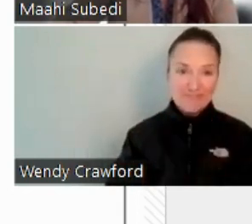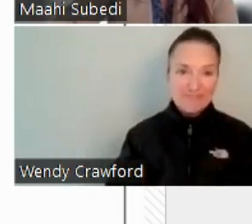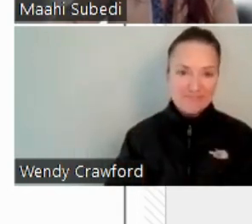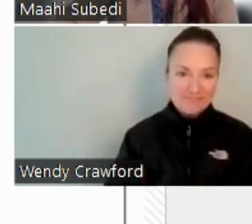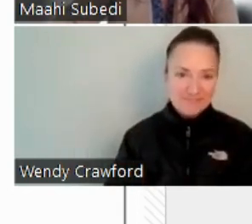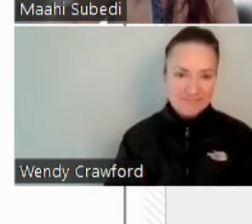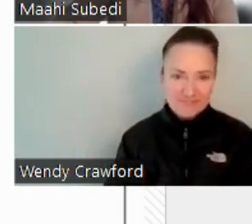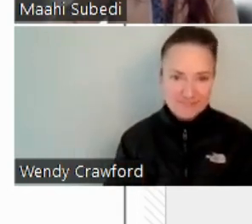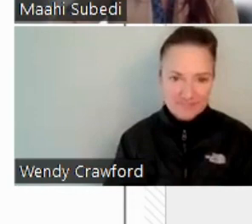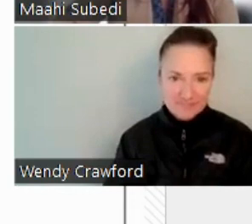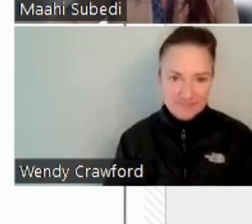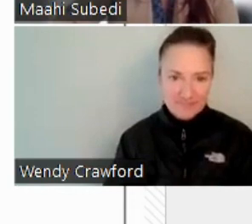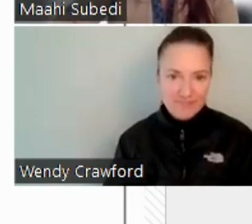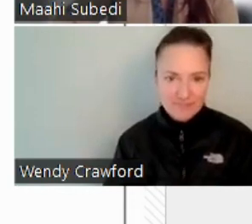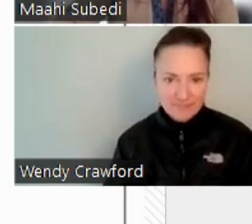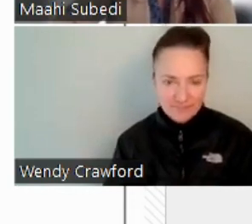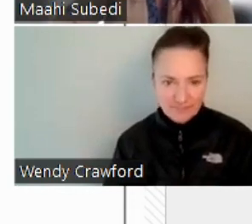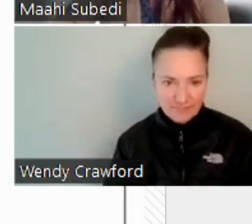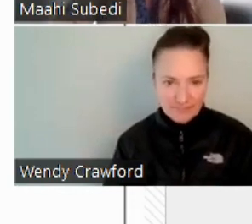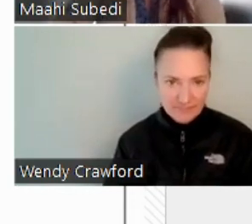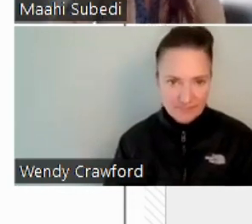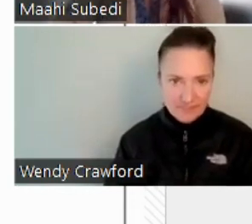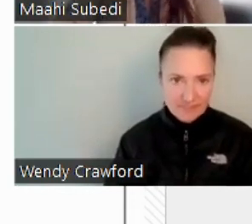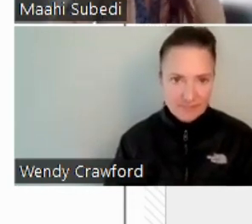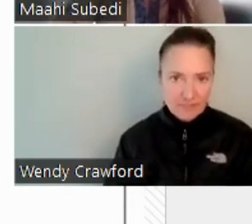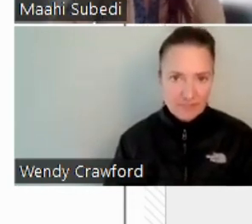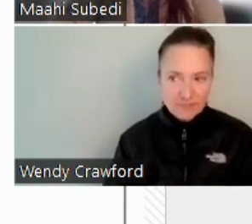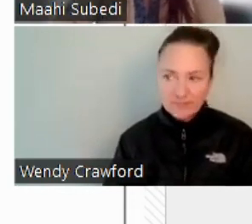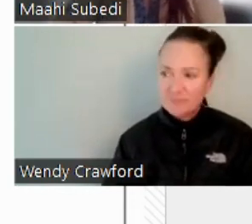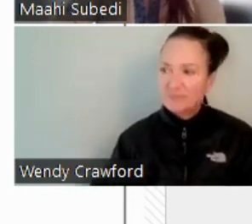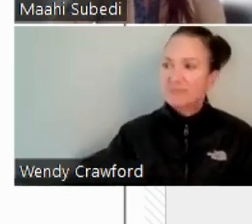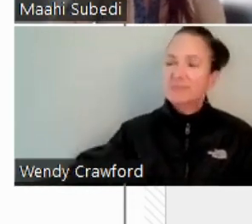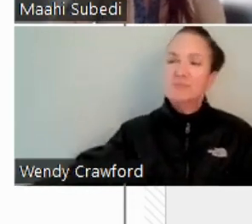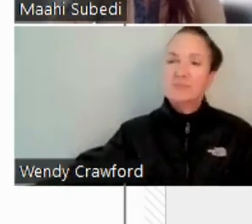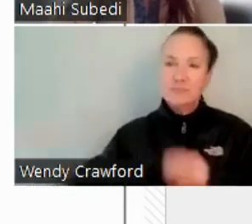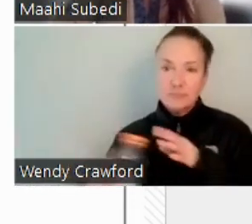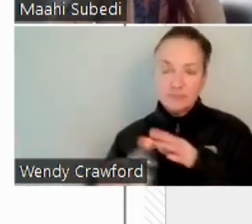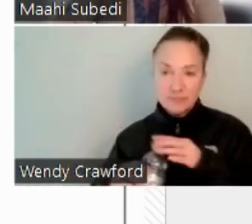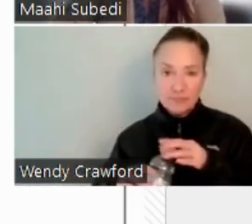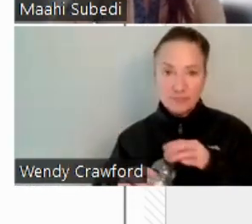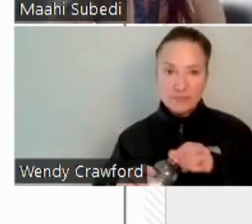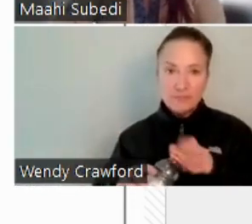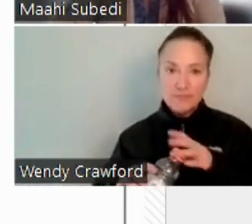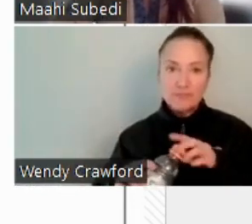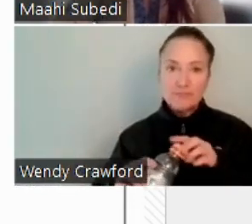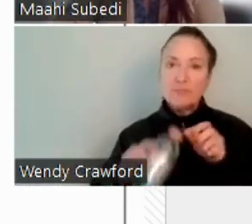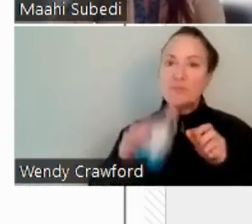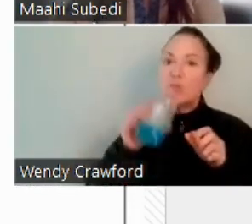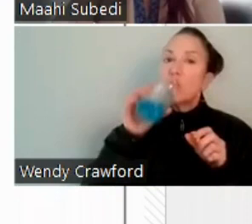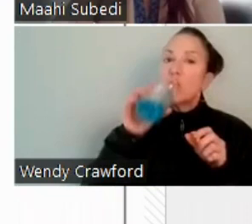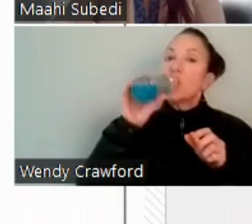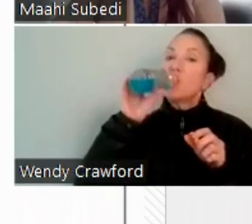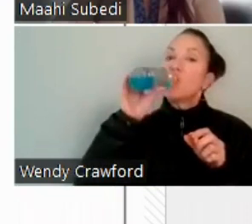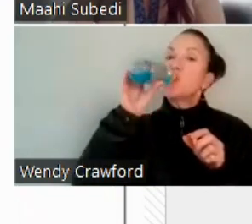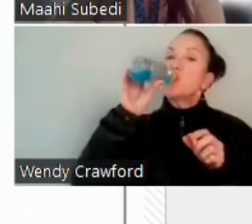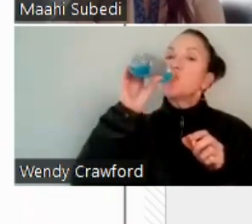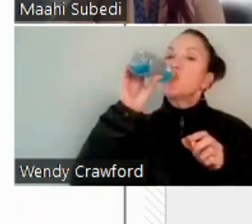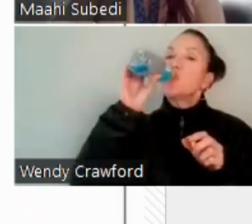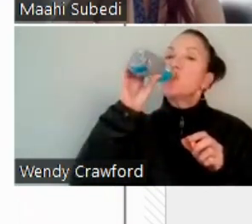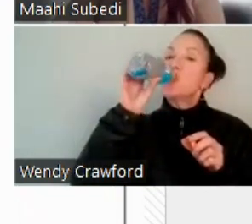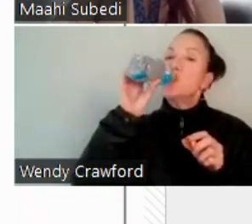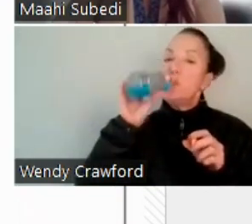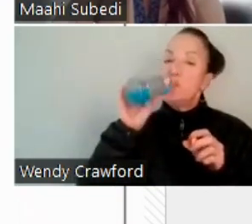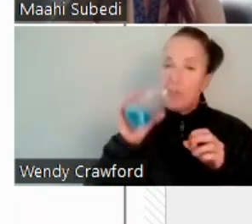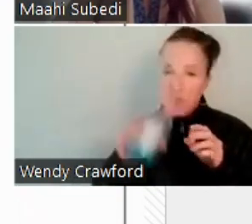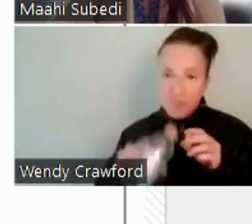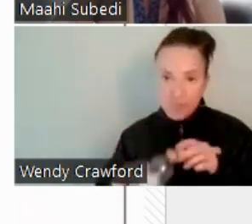you? 100 people, 10,000, 1,000, 20,000, 60 people, a million, 500,